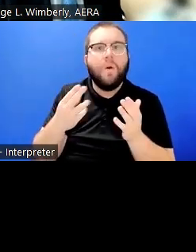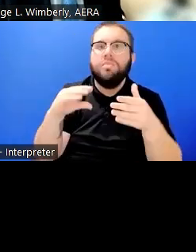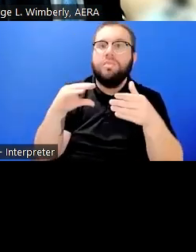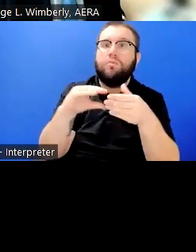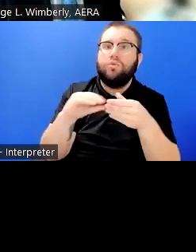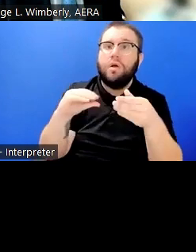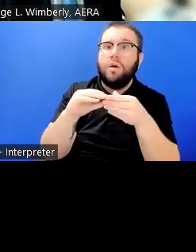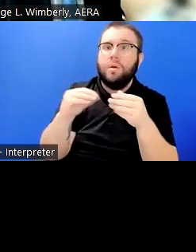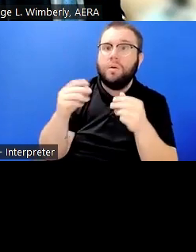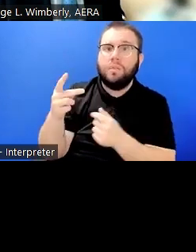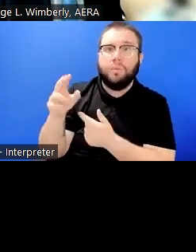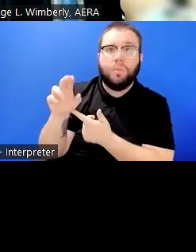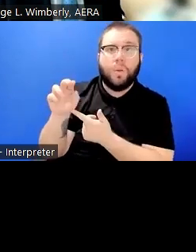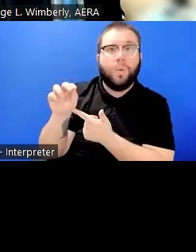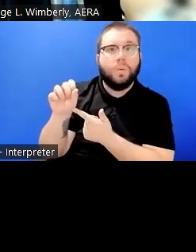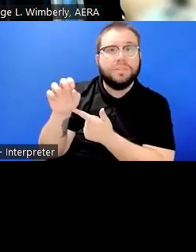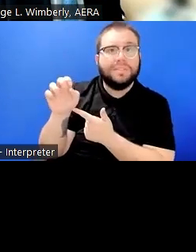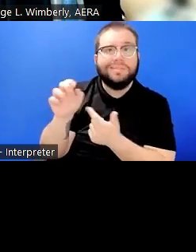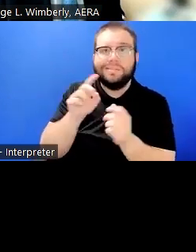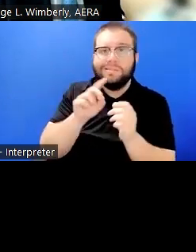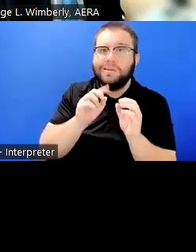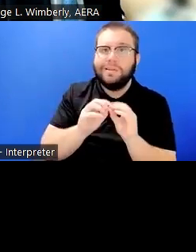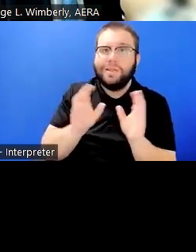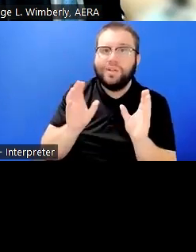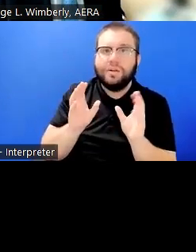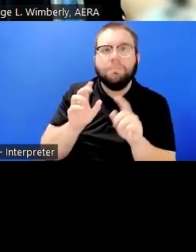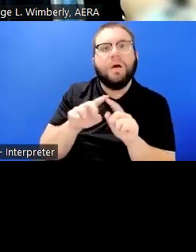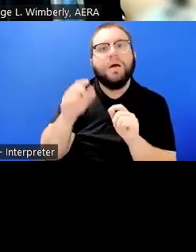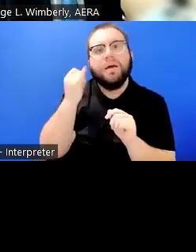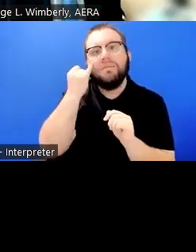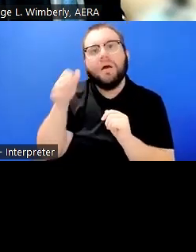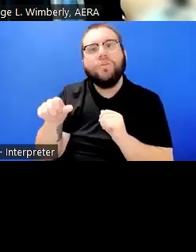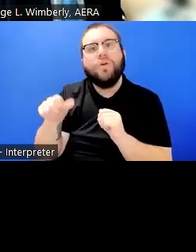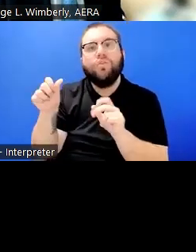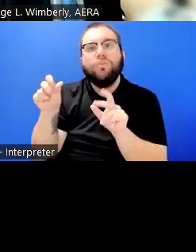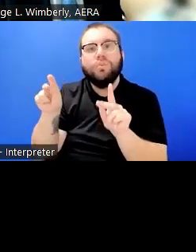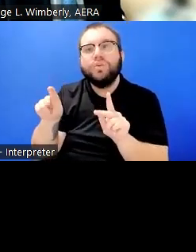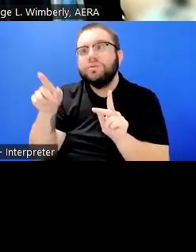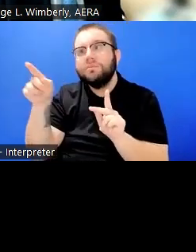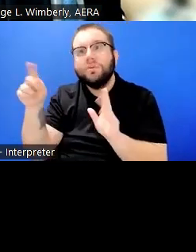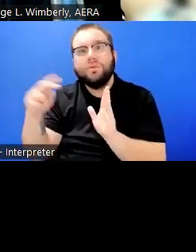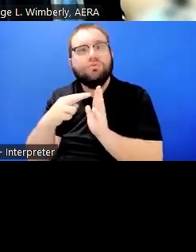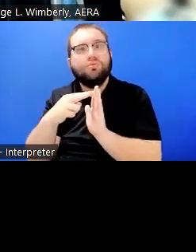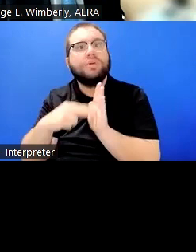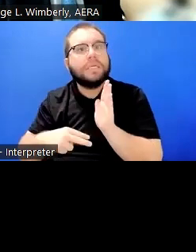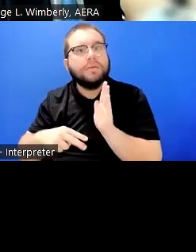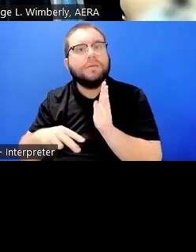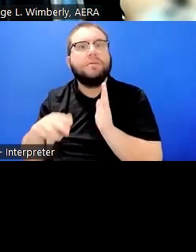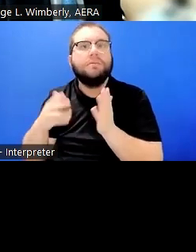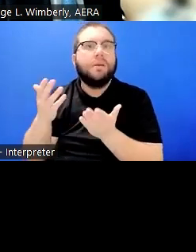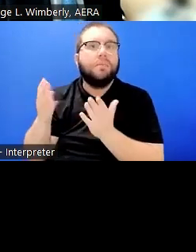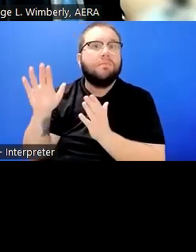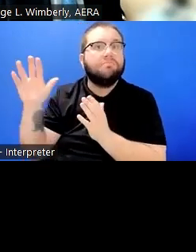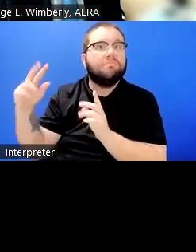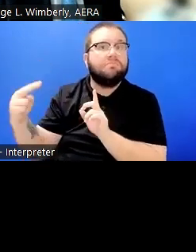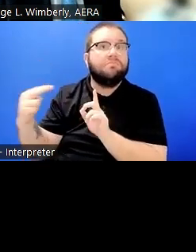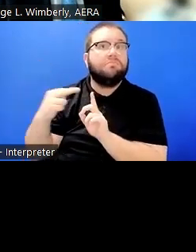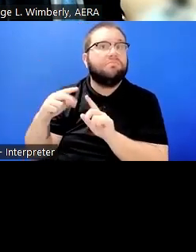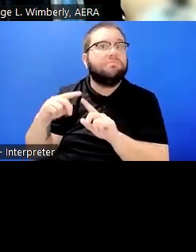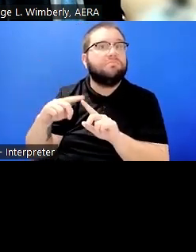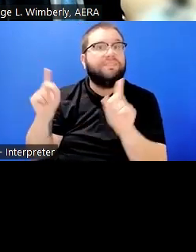get not only your peers to read what you're submitting, but other faculty members. Many schools I